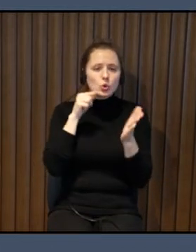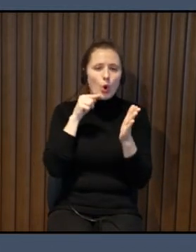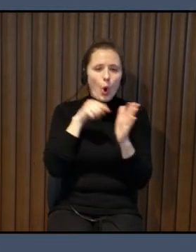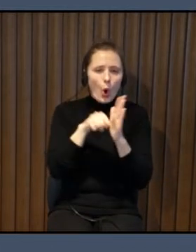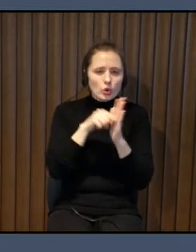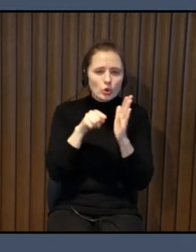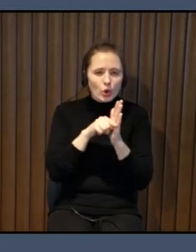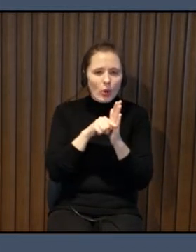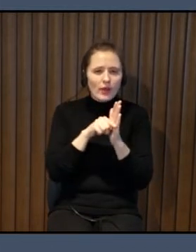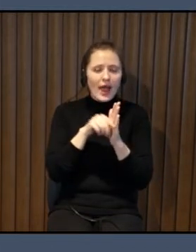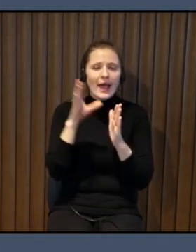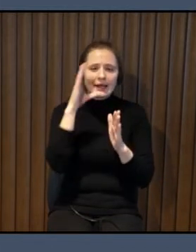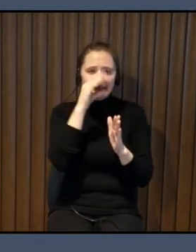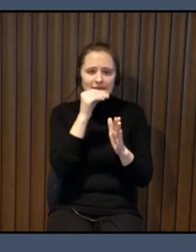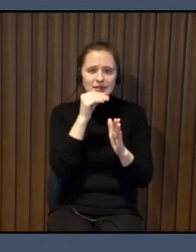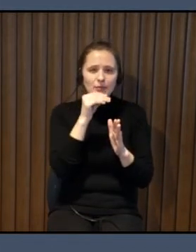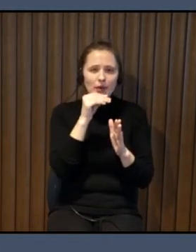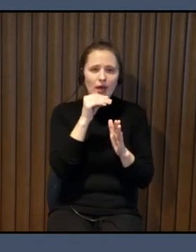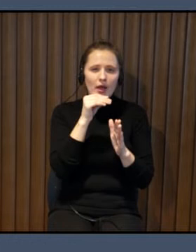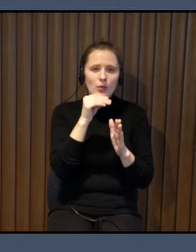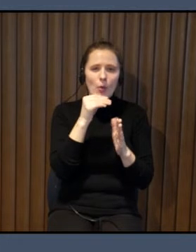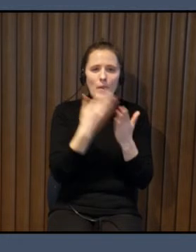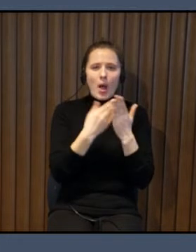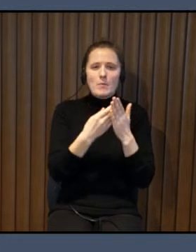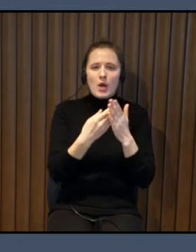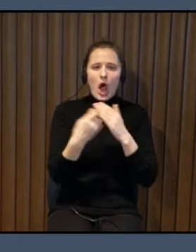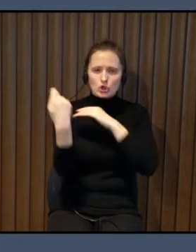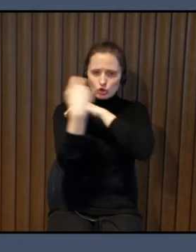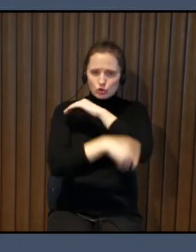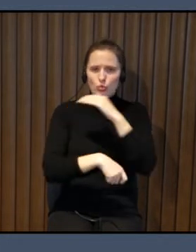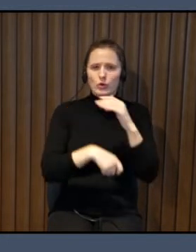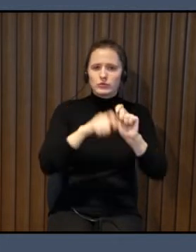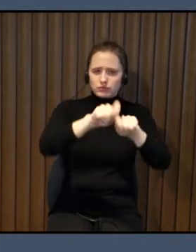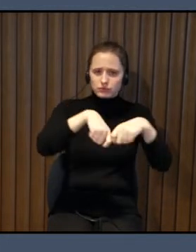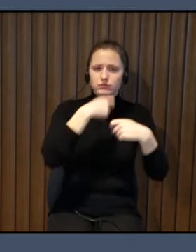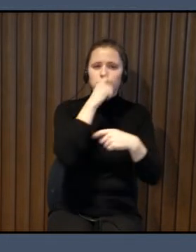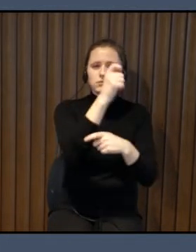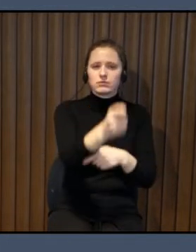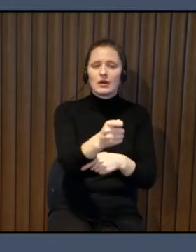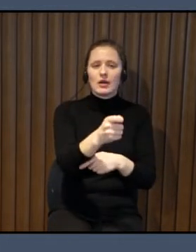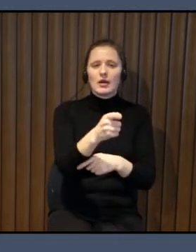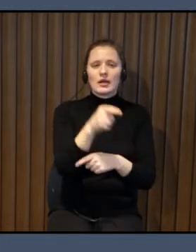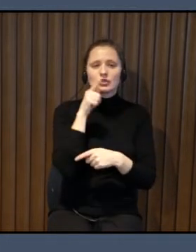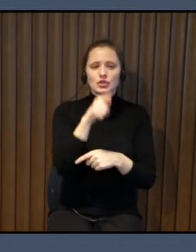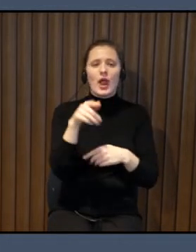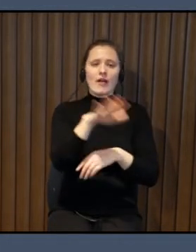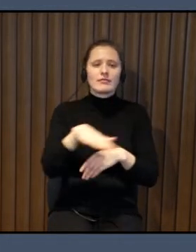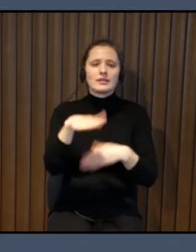buildings. Also, there should be a control mechanism. There should be a cooperation